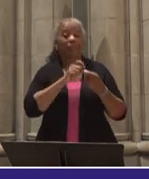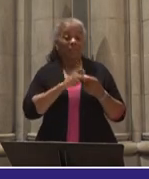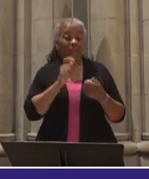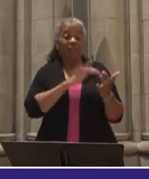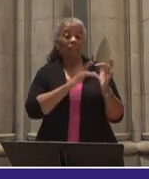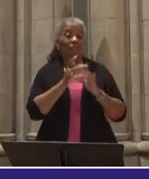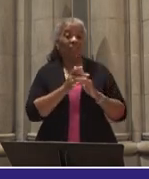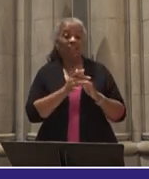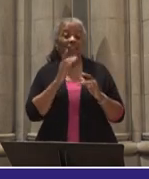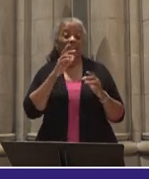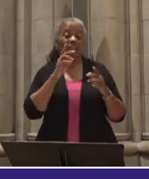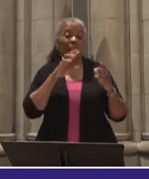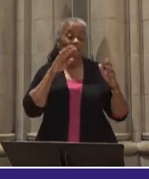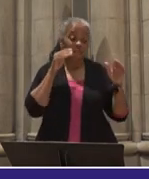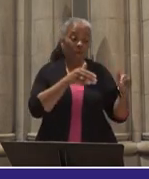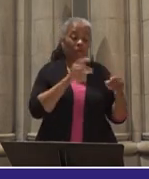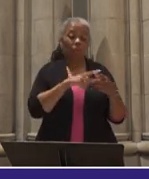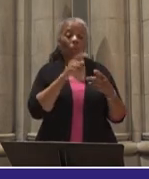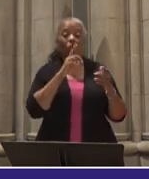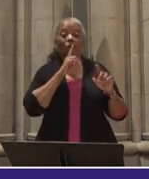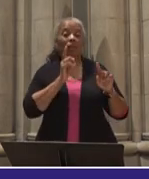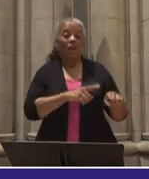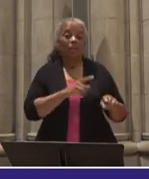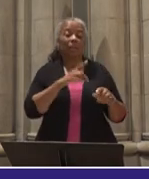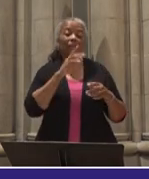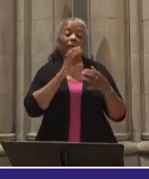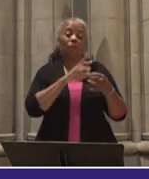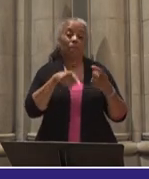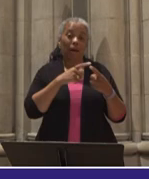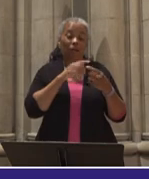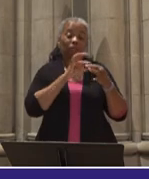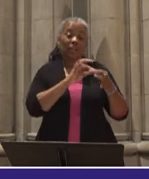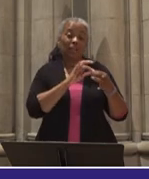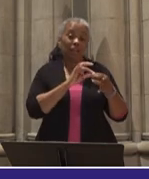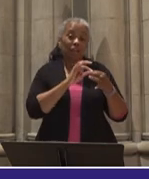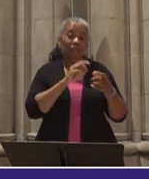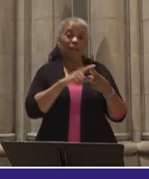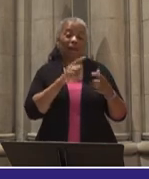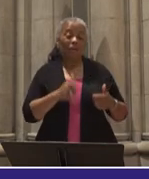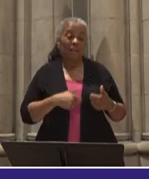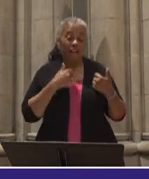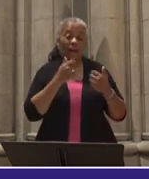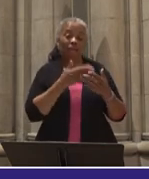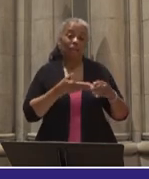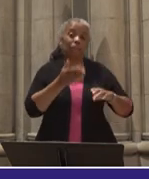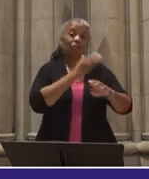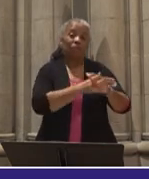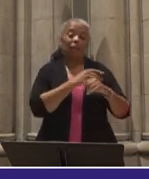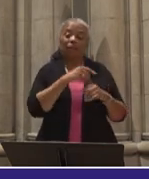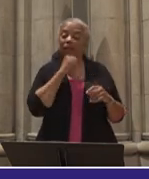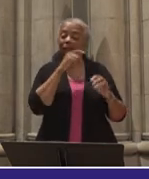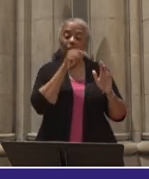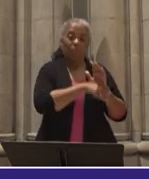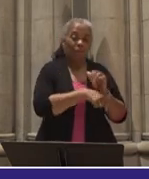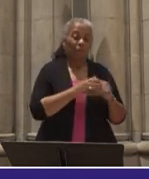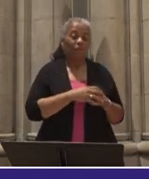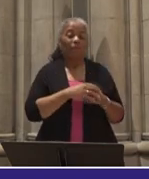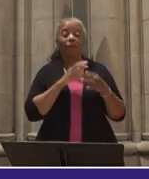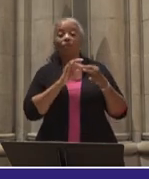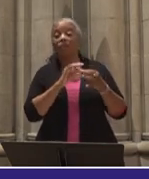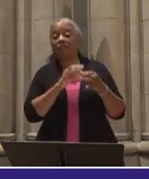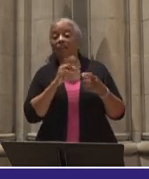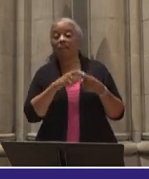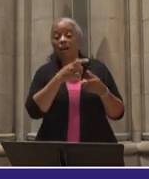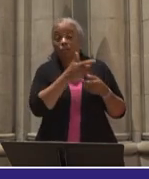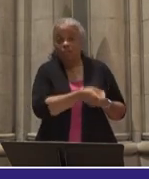those commandments that point to fostering relationships that are life-enhancing, thou shalt not murder, relationships that